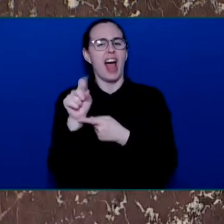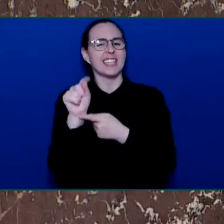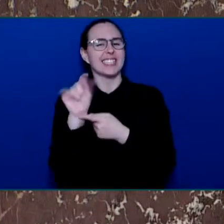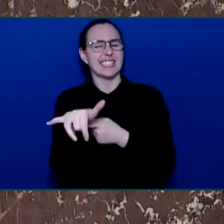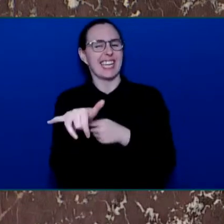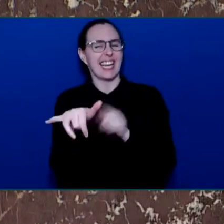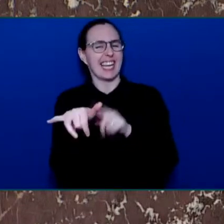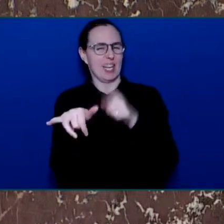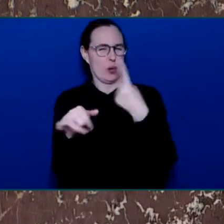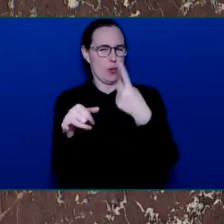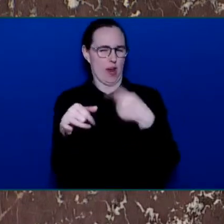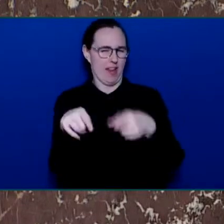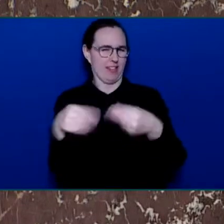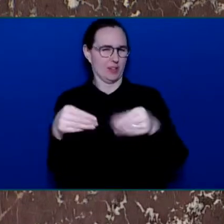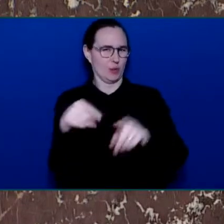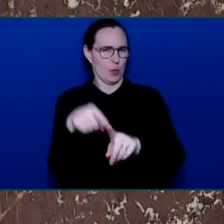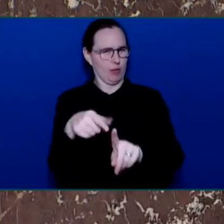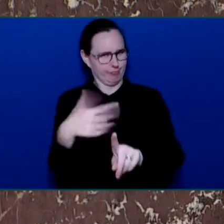commitment to excellent